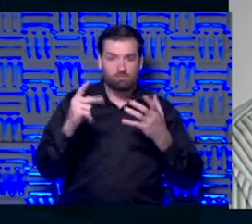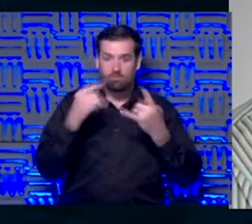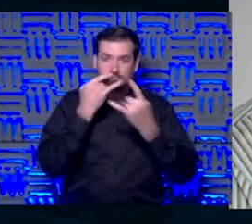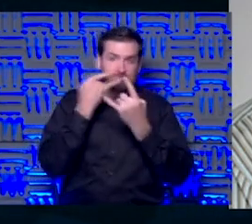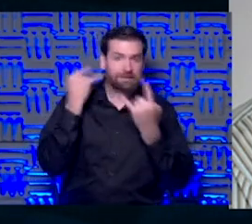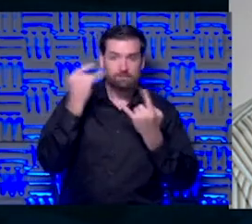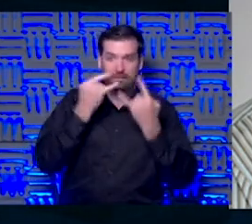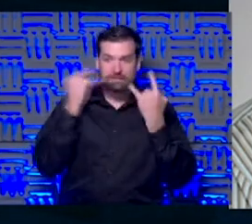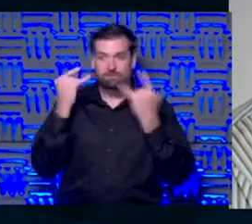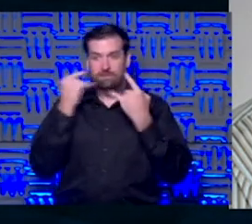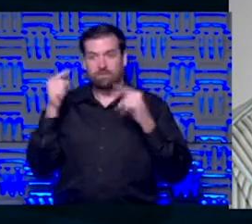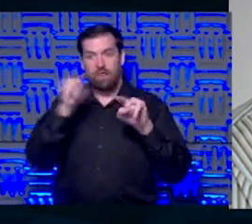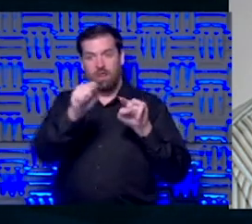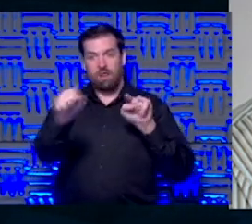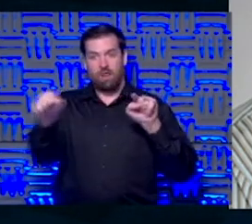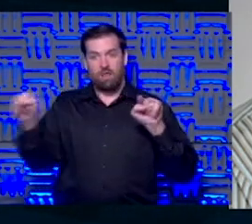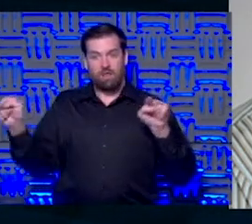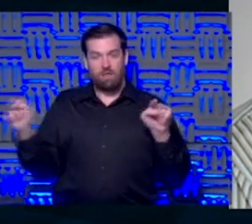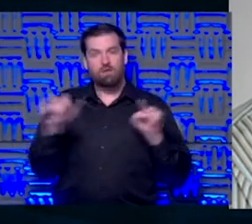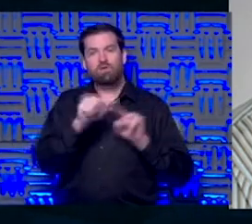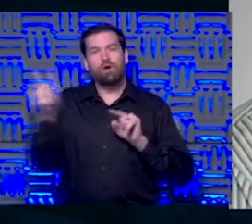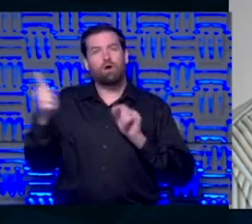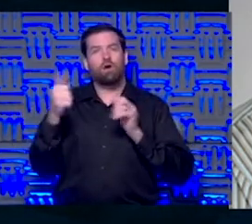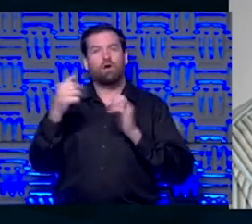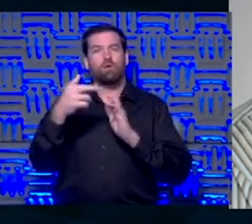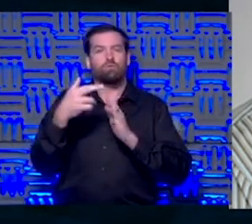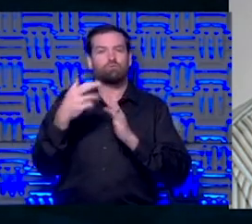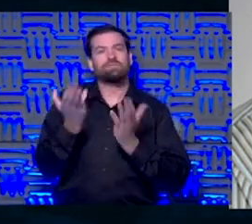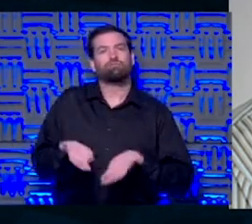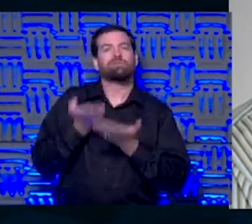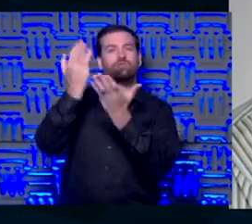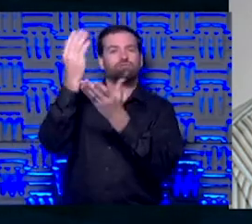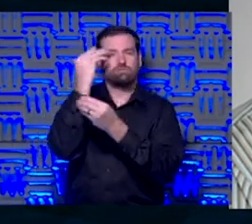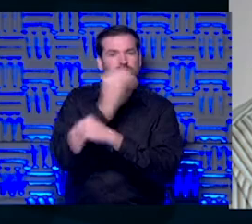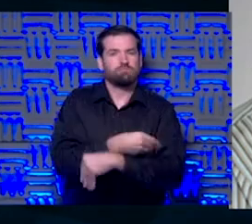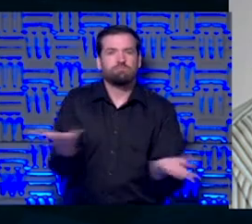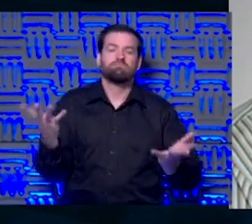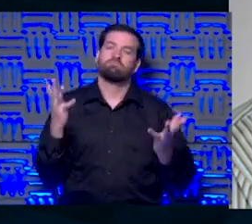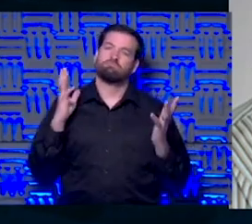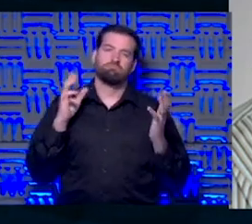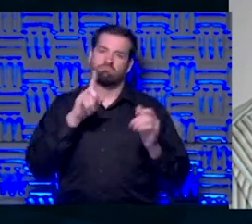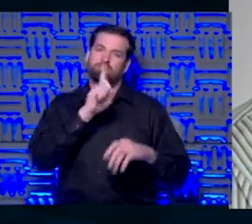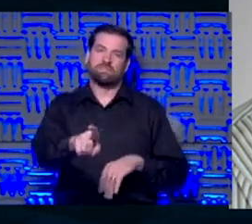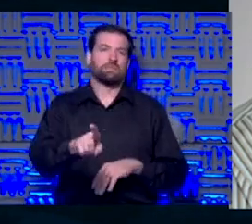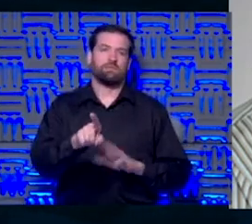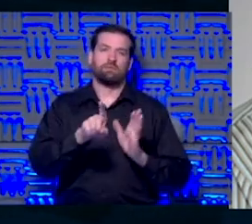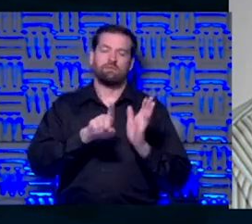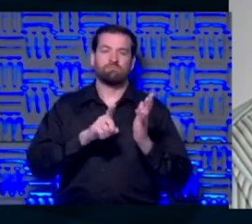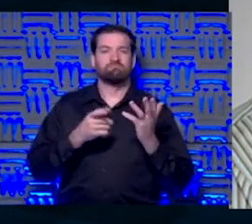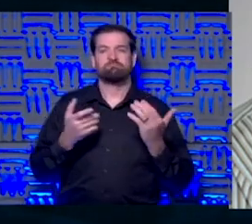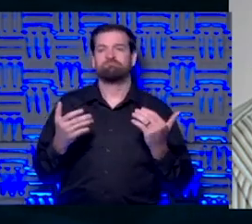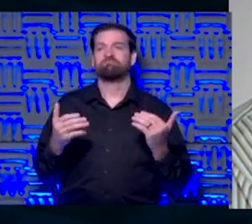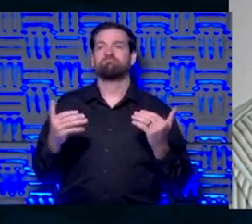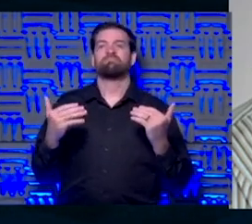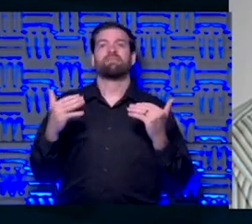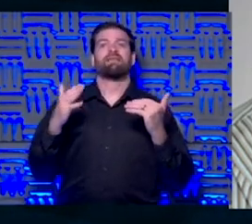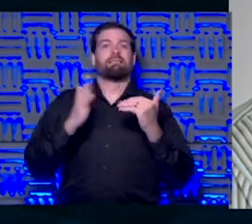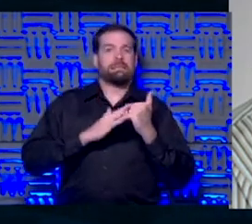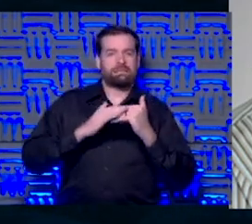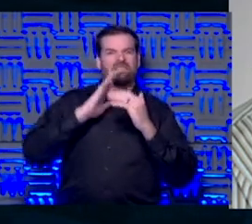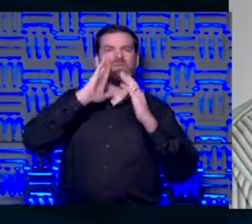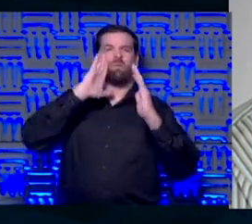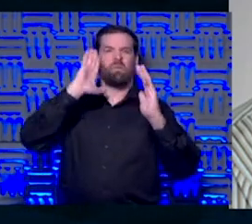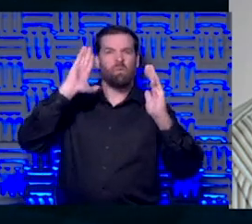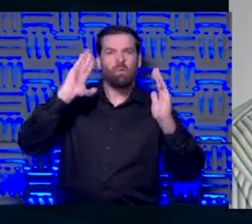wearing and the other guidance that we've been giving, we can really get back to where at least we have some hope that,